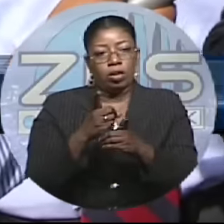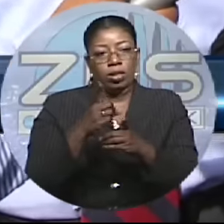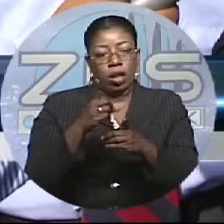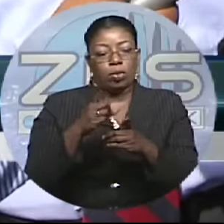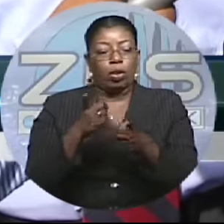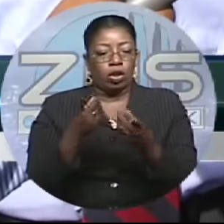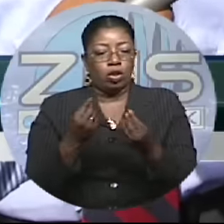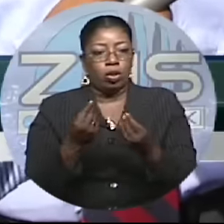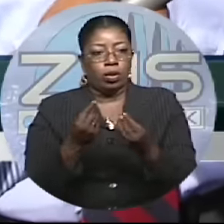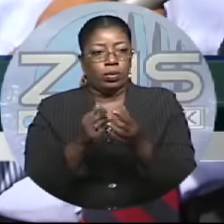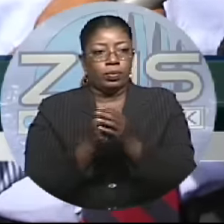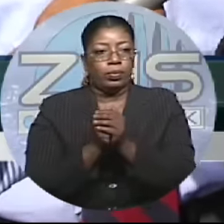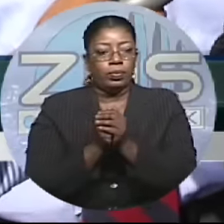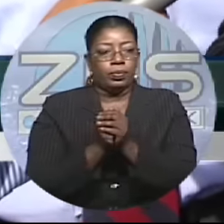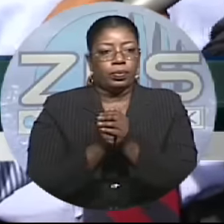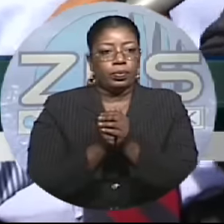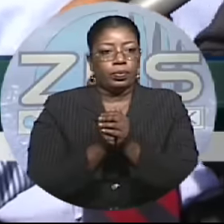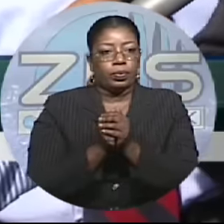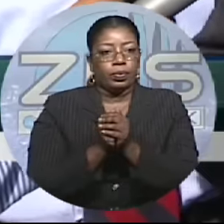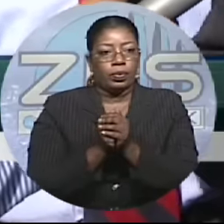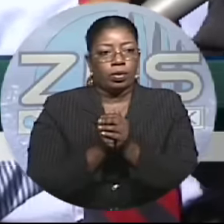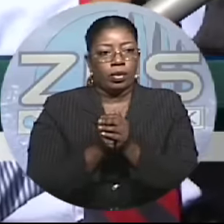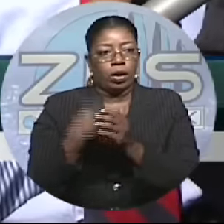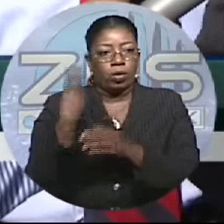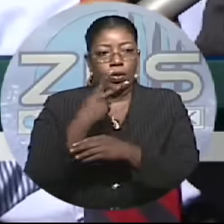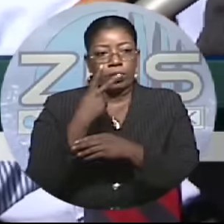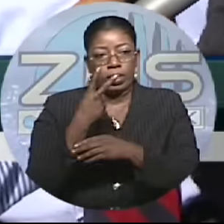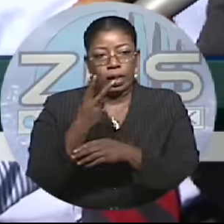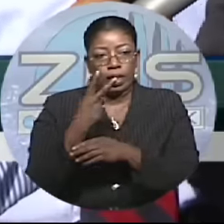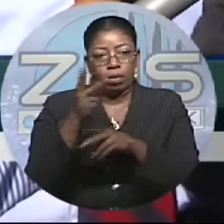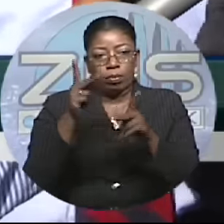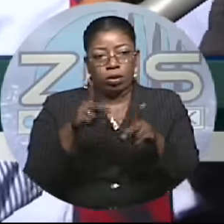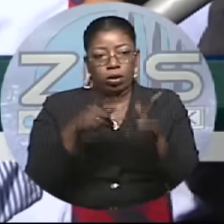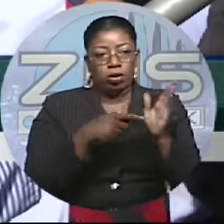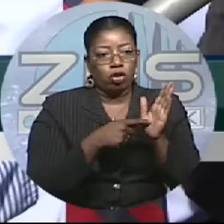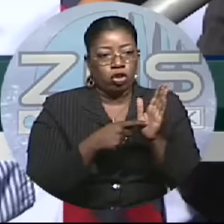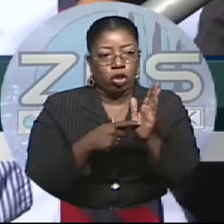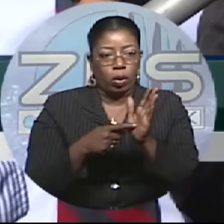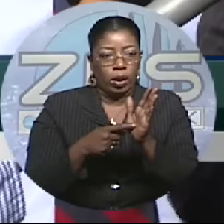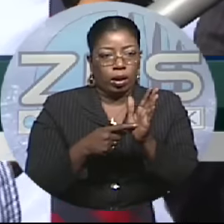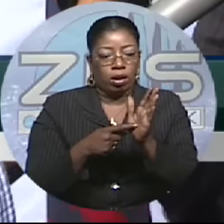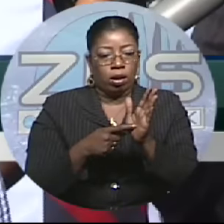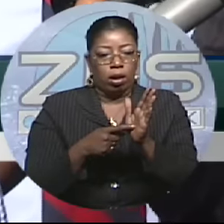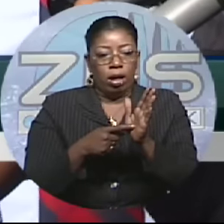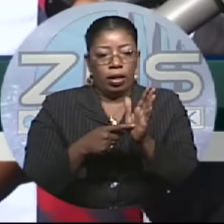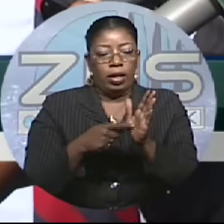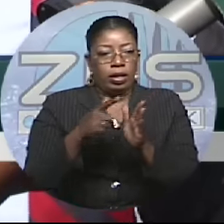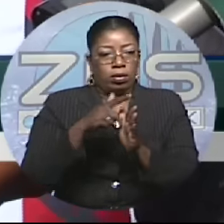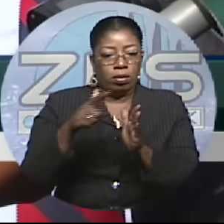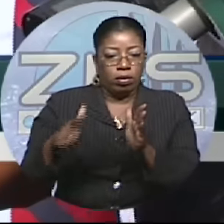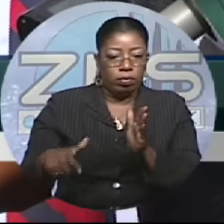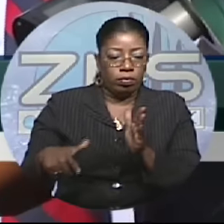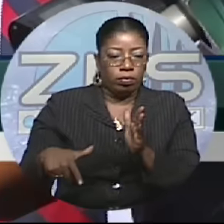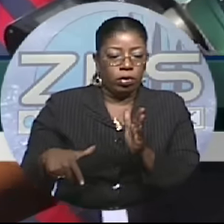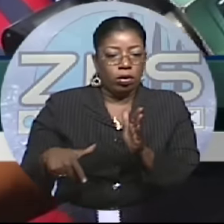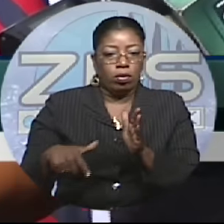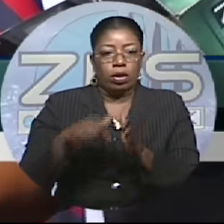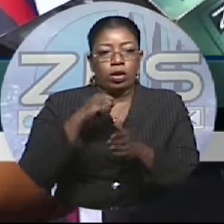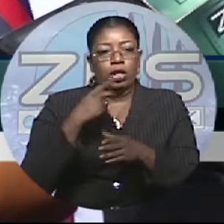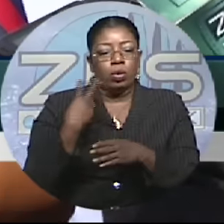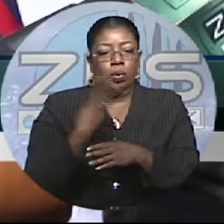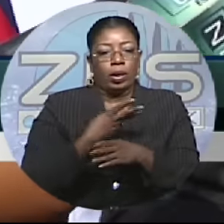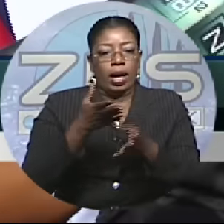We have seen a bit of that, persons displaying their weapons, and I'm going to ask them to desist from doing